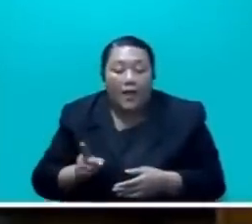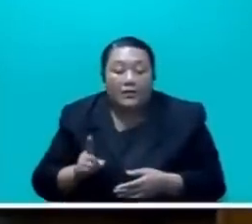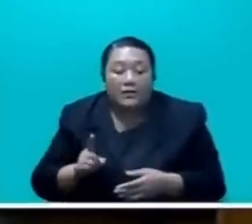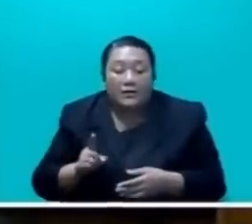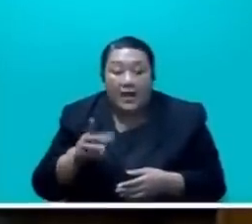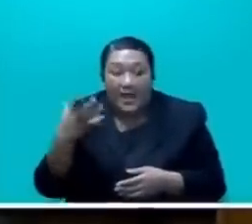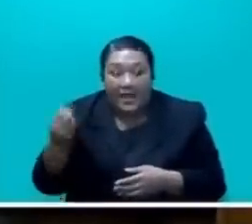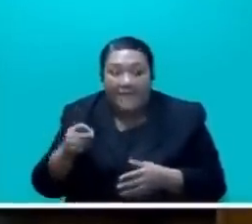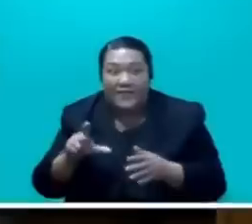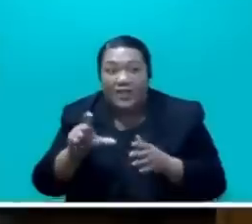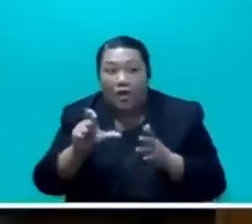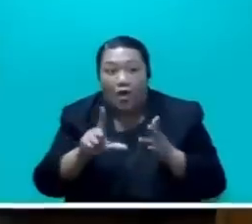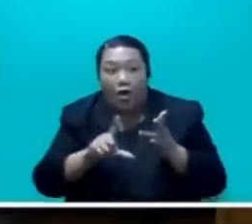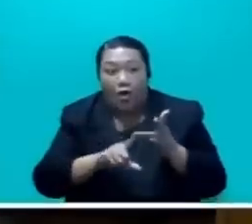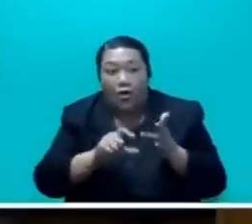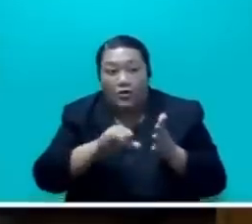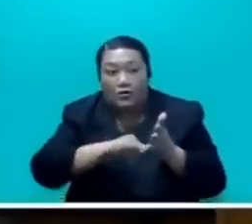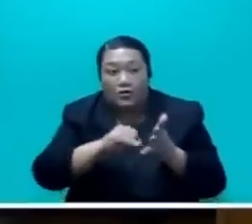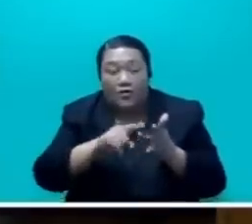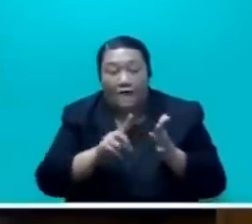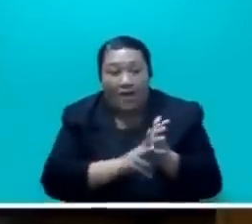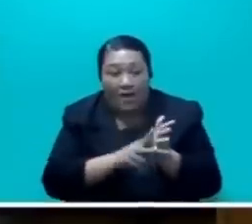stable future for the country.